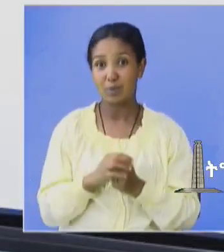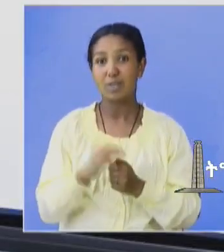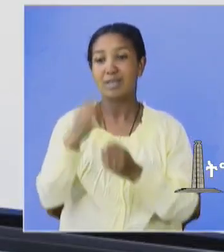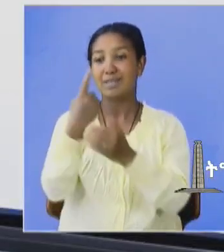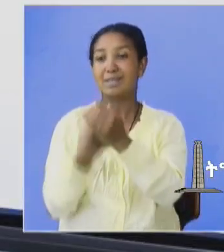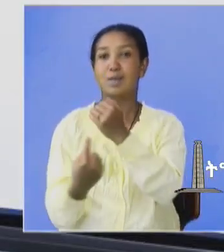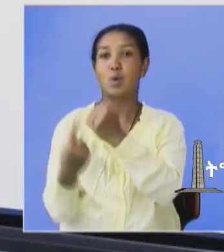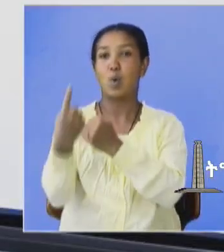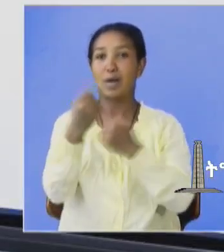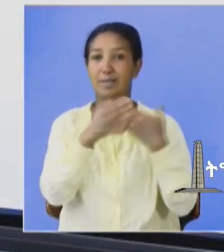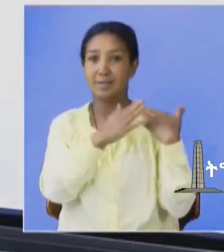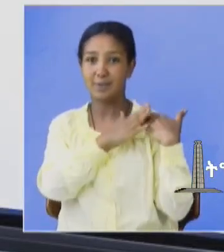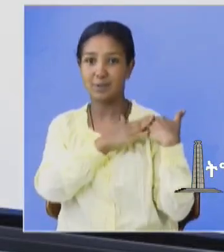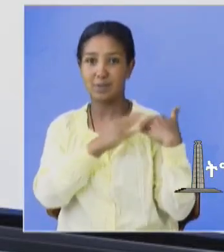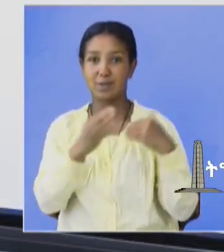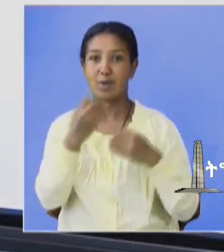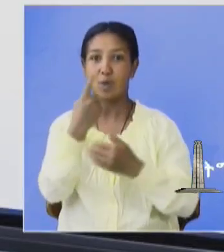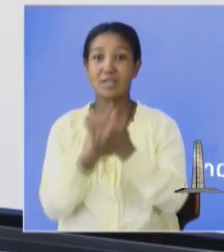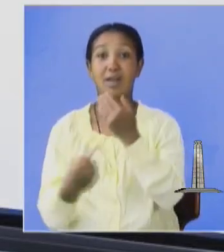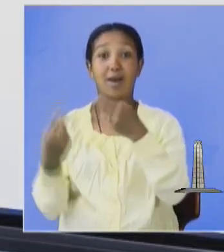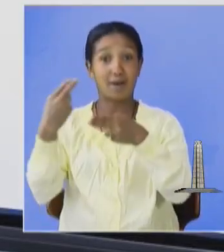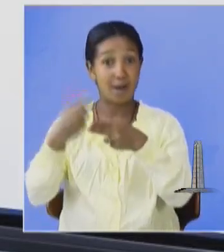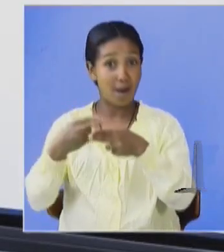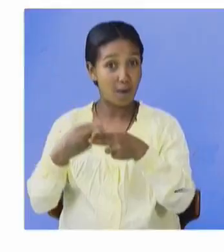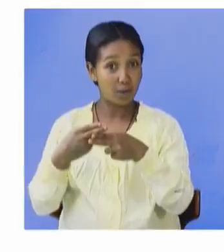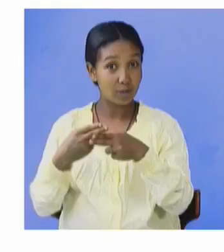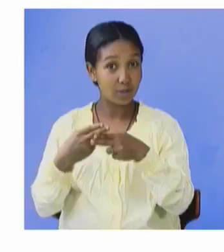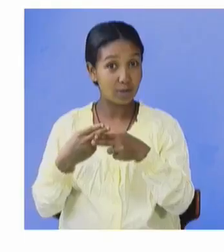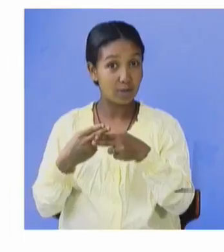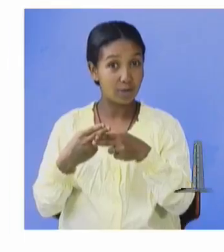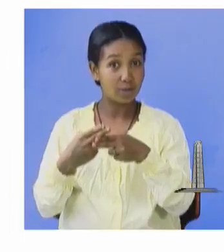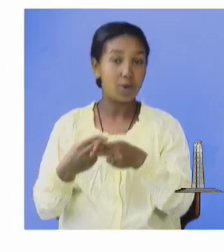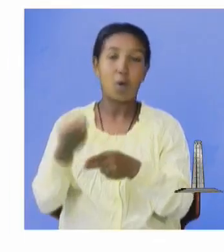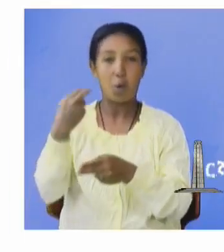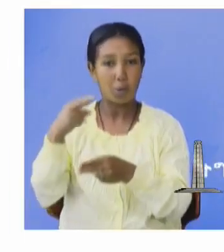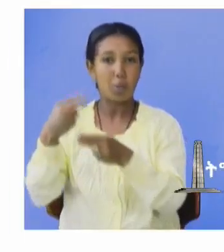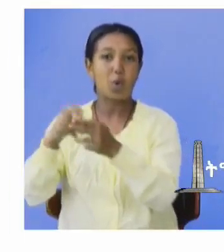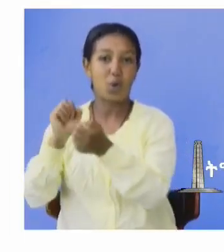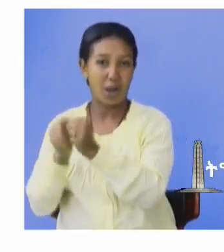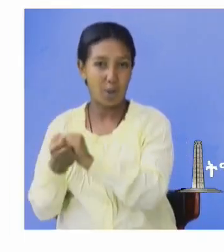singular subjects or singular noun, also pronoun,